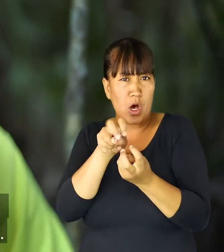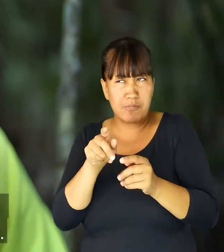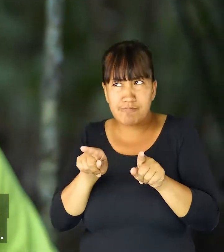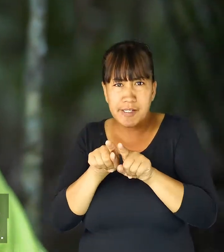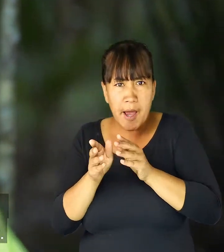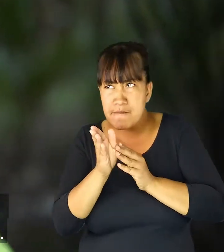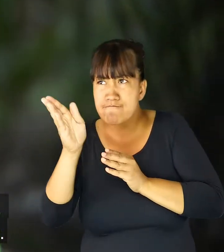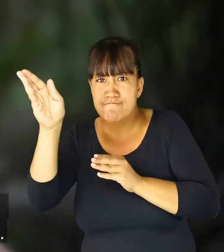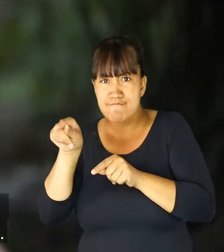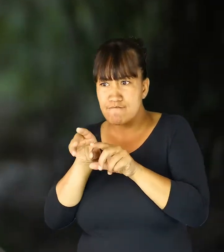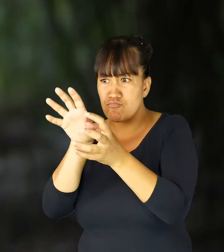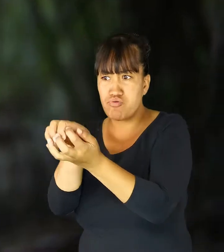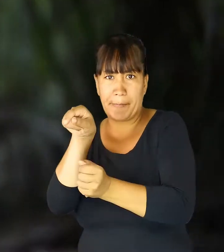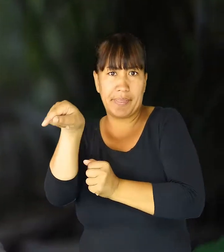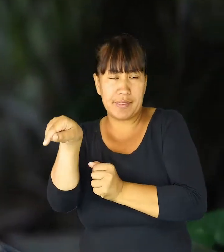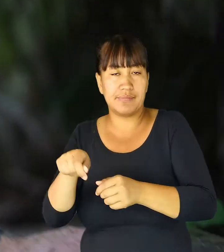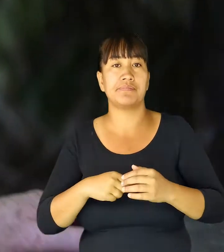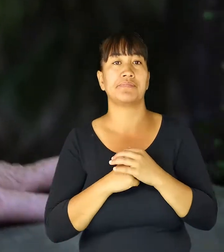traps.